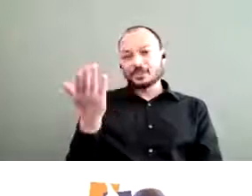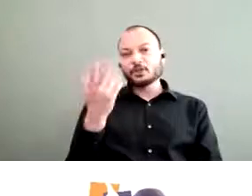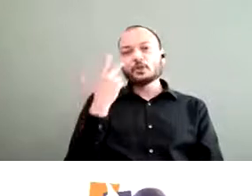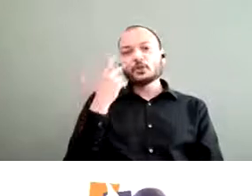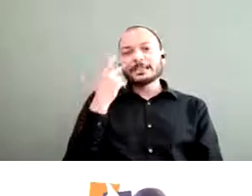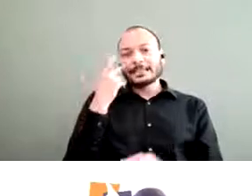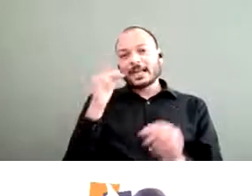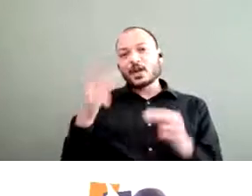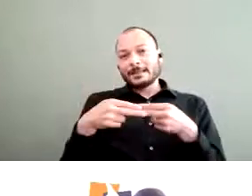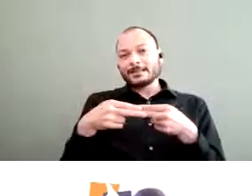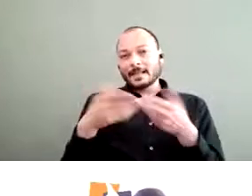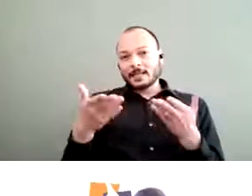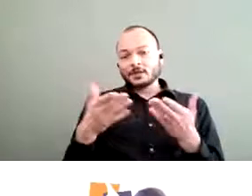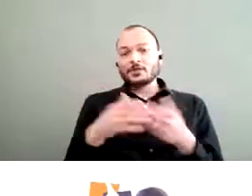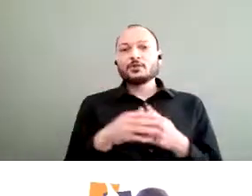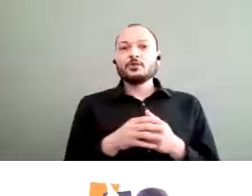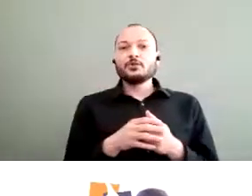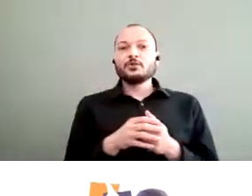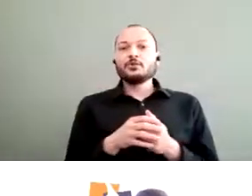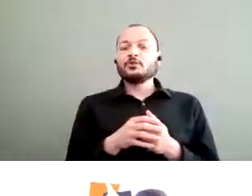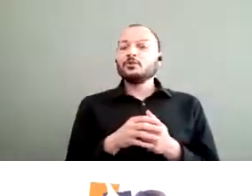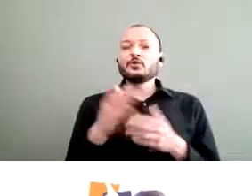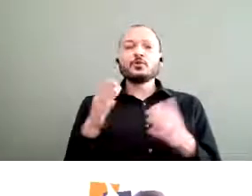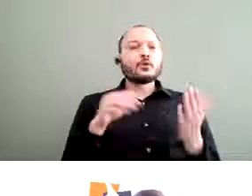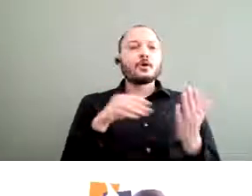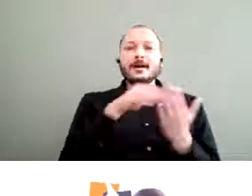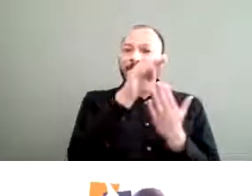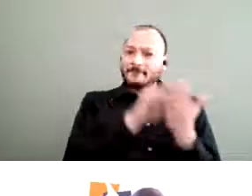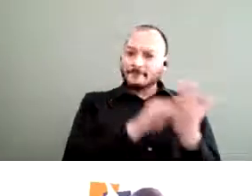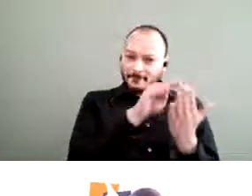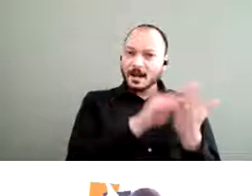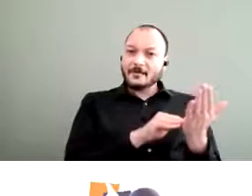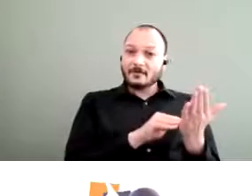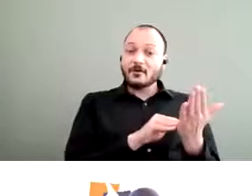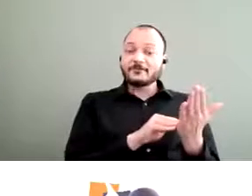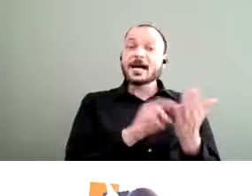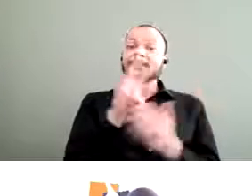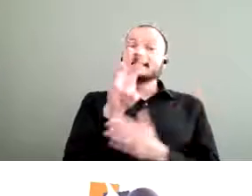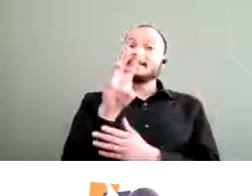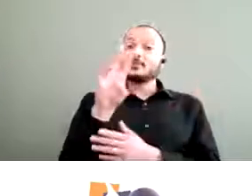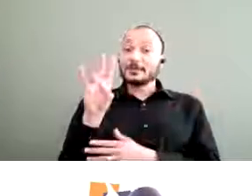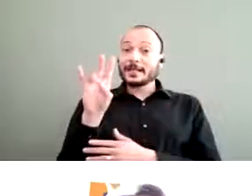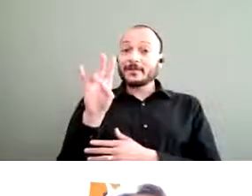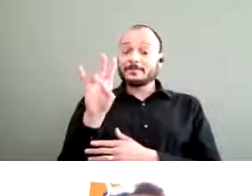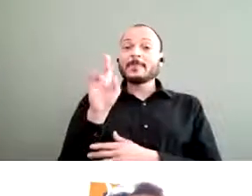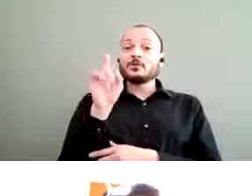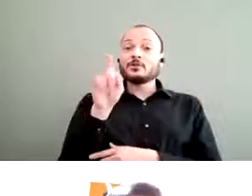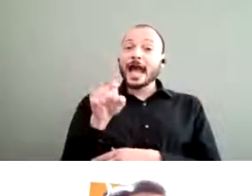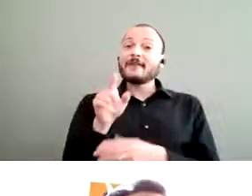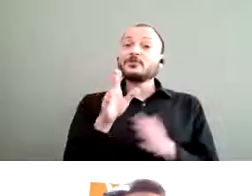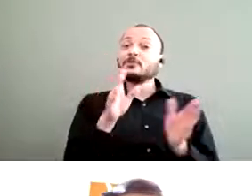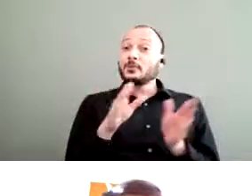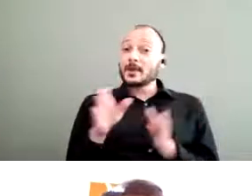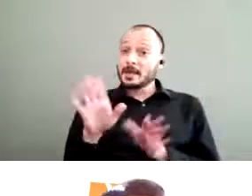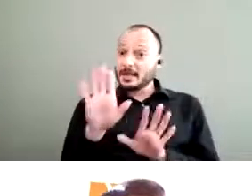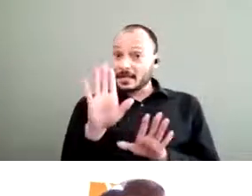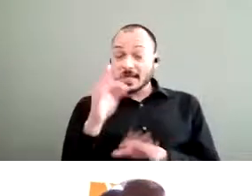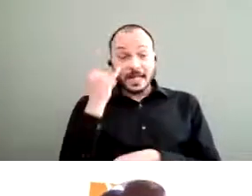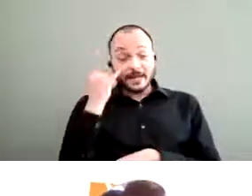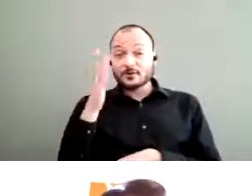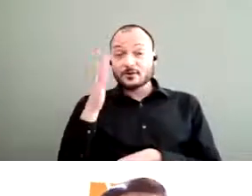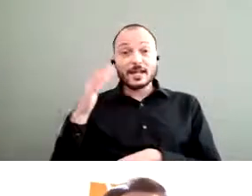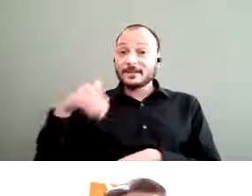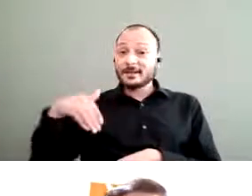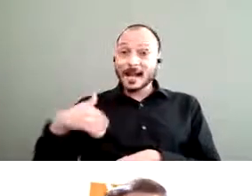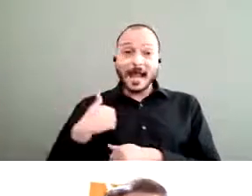slide, you complete Form W-7 and you have to prepare. If you've never had an ITIN